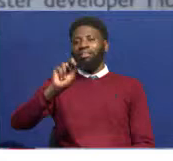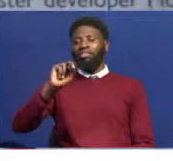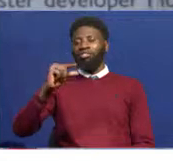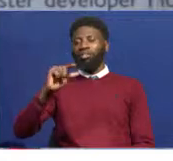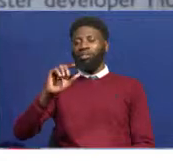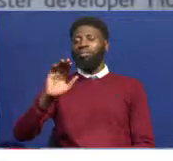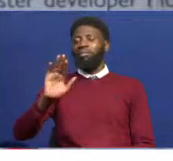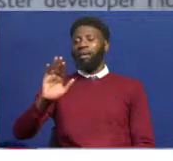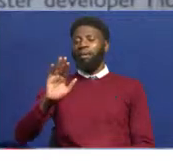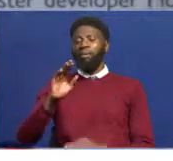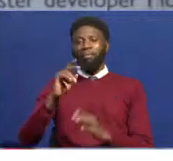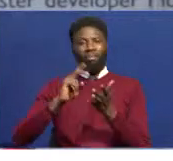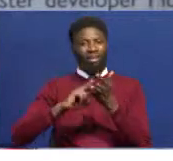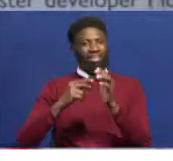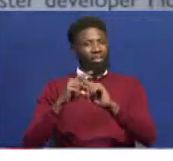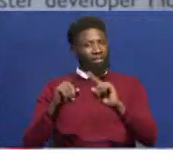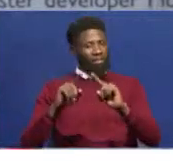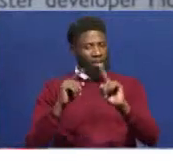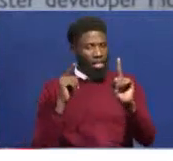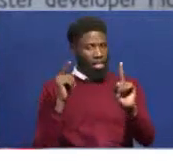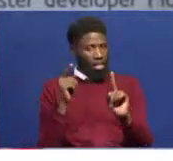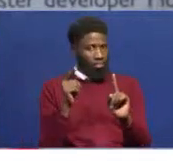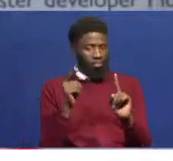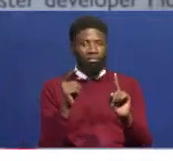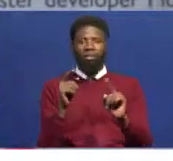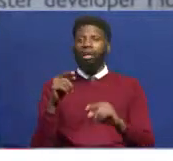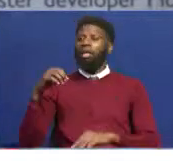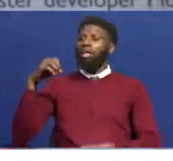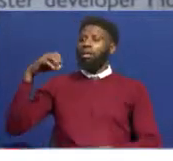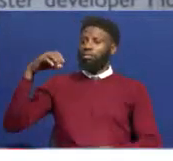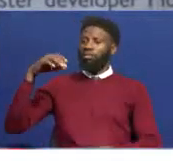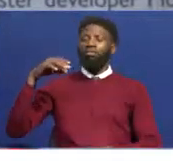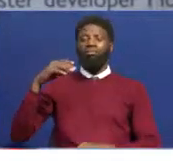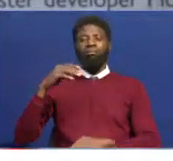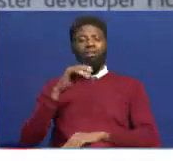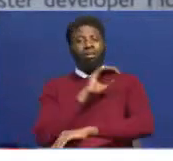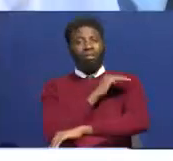increasing energy generation capacity and maximizing